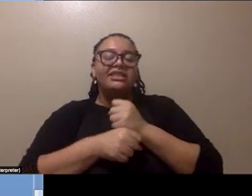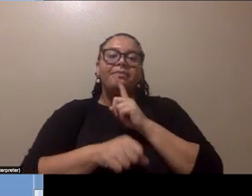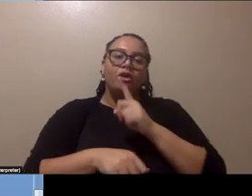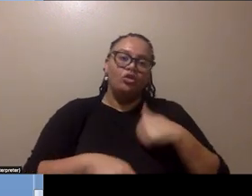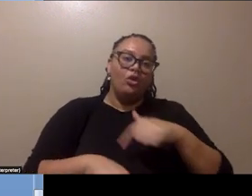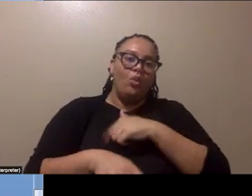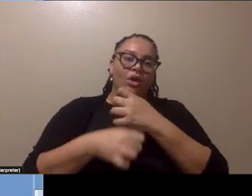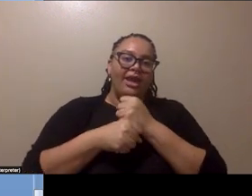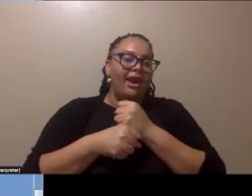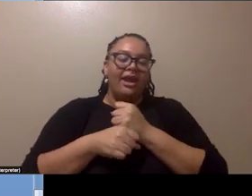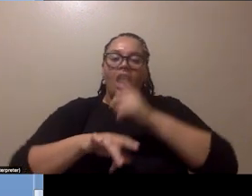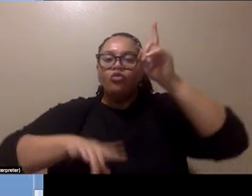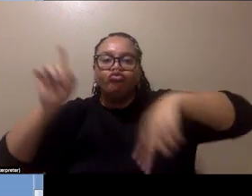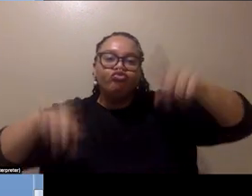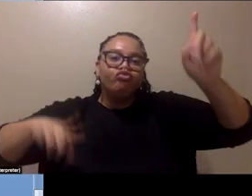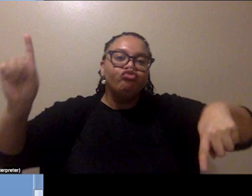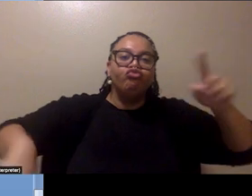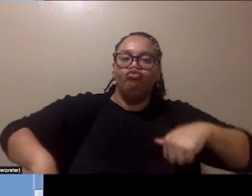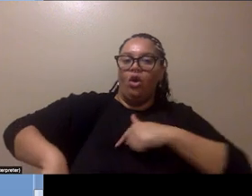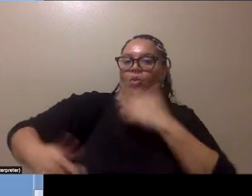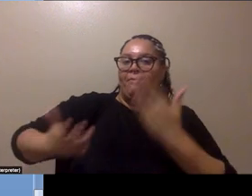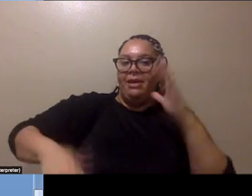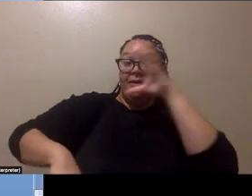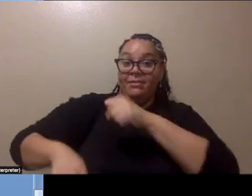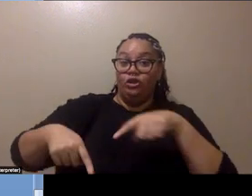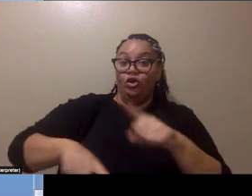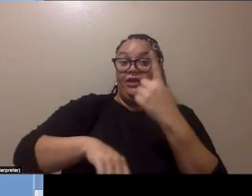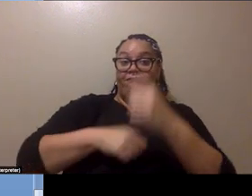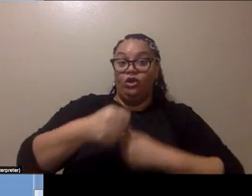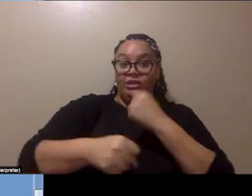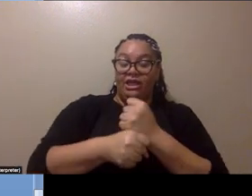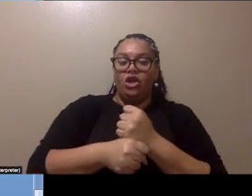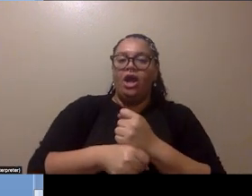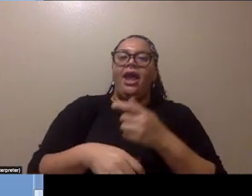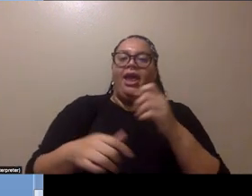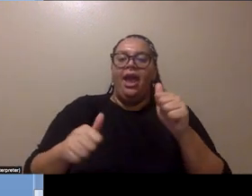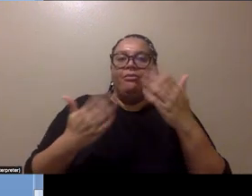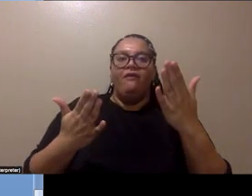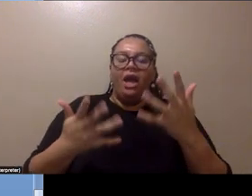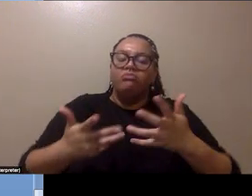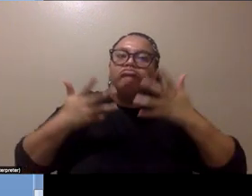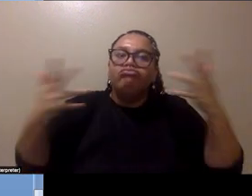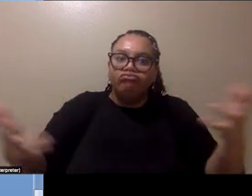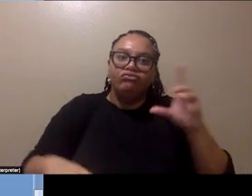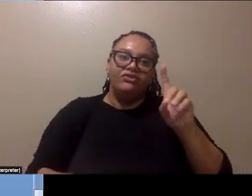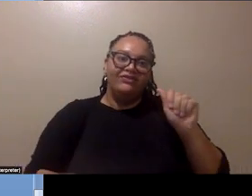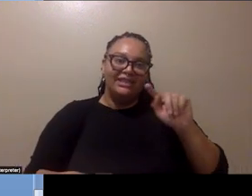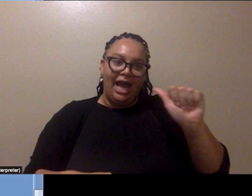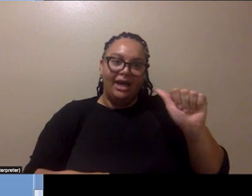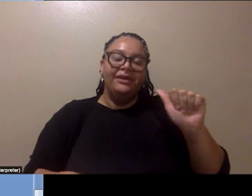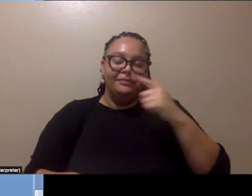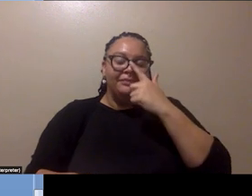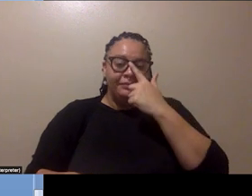snags. And that increase is just to make sure that we're capturing any variation that we might have missed in the first year, and to really give us a robust data set to do a